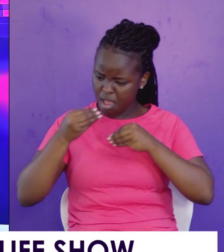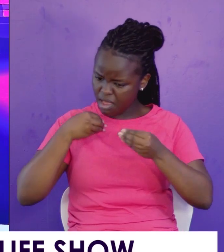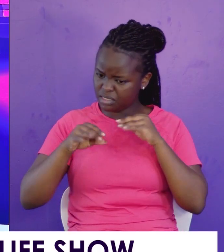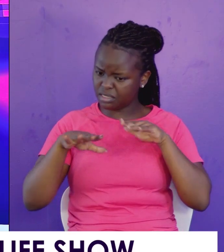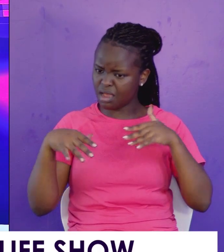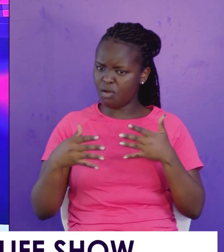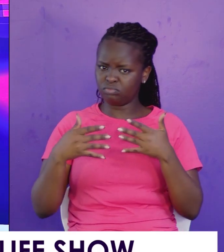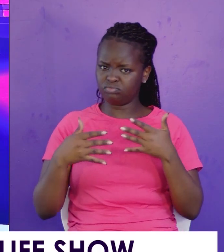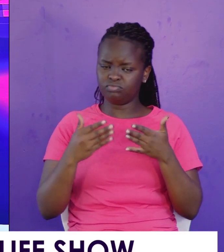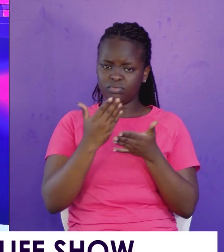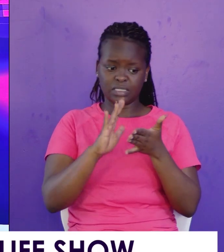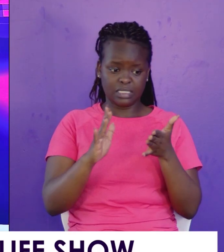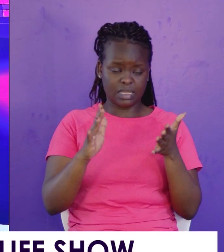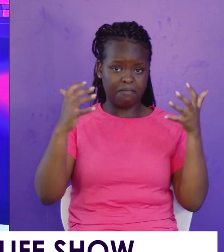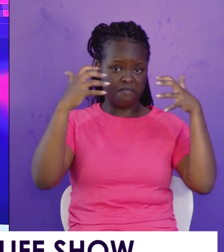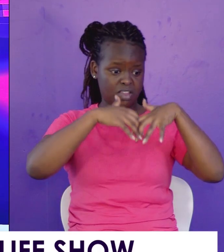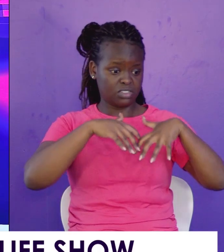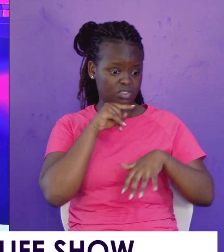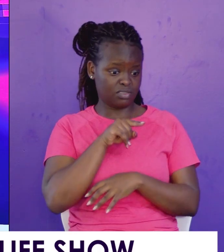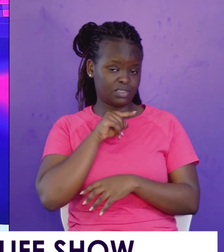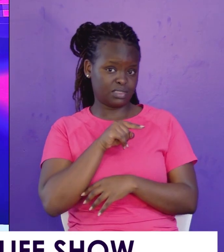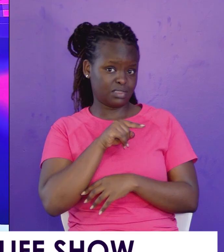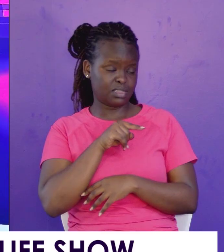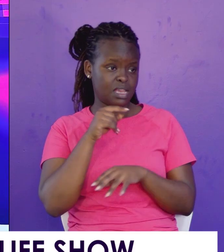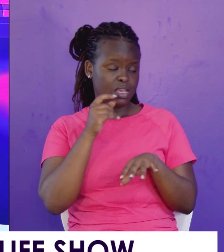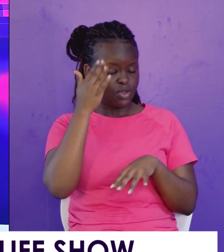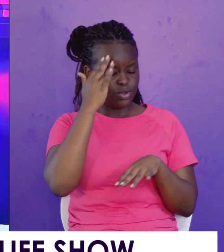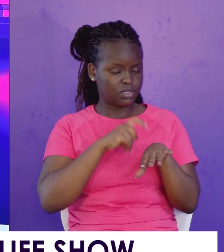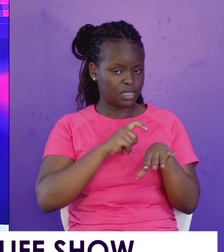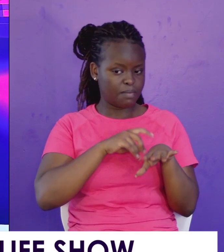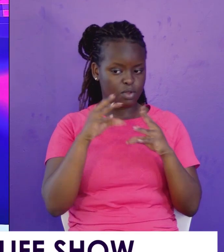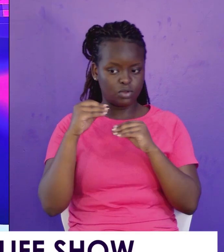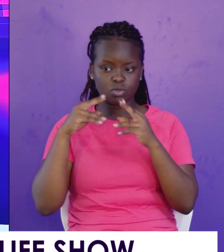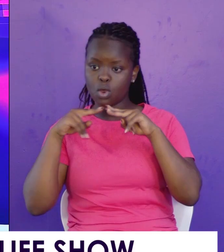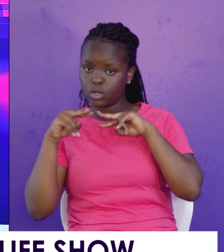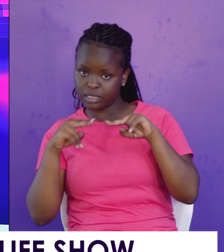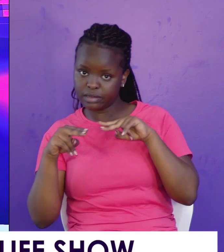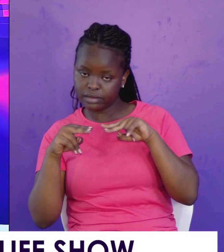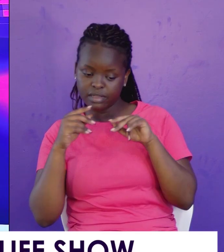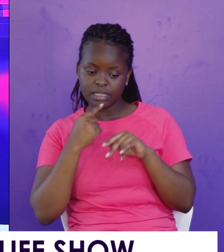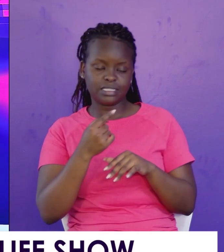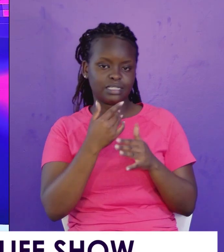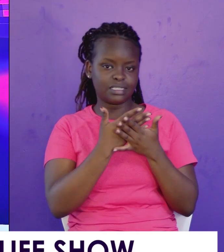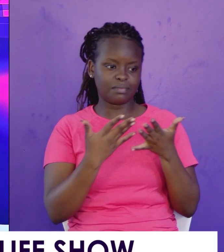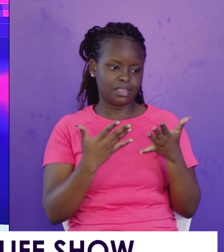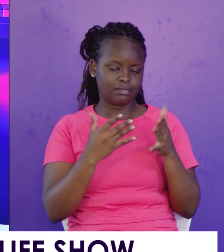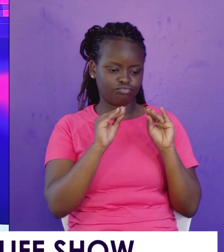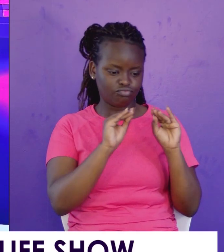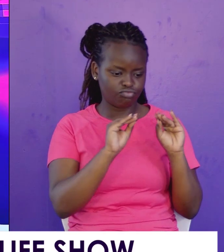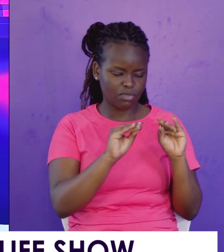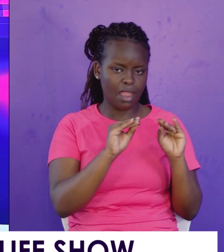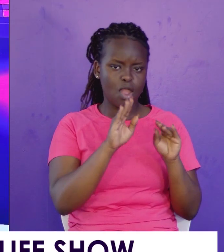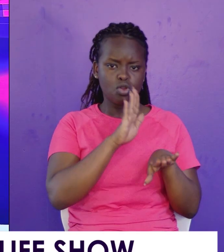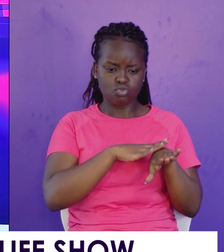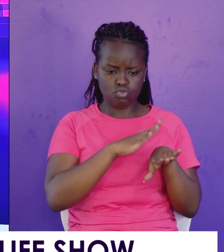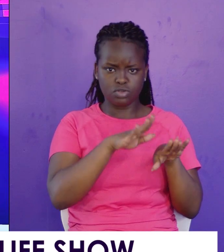some functions. You've heard people say that this is, when you go to a restaurant, you will be taught something like etiquette, and you're told that when you